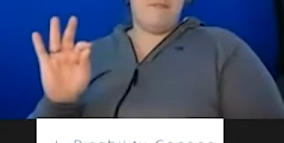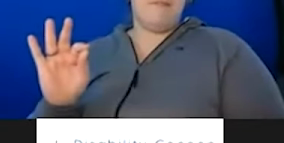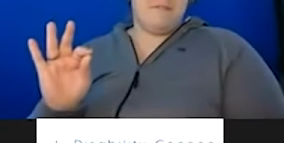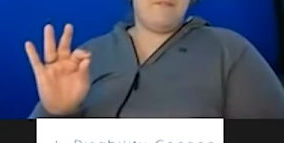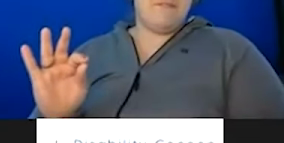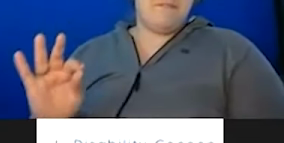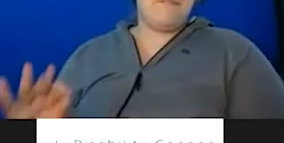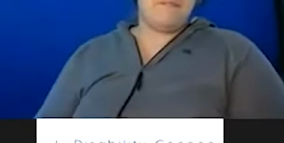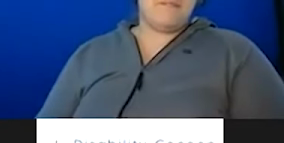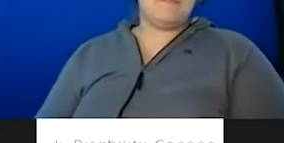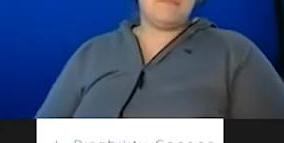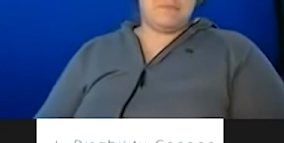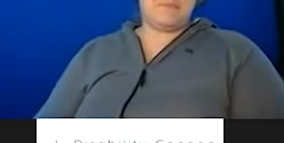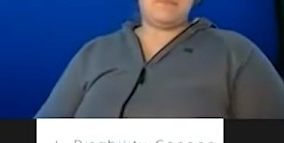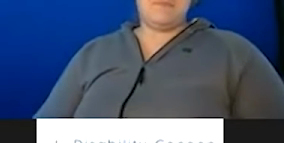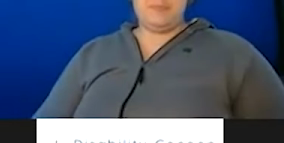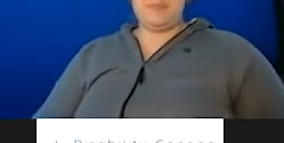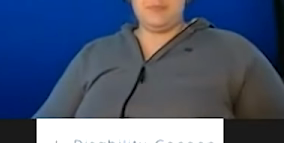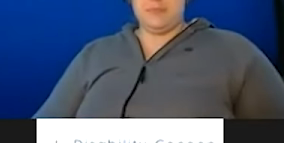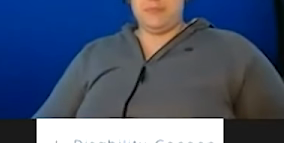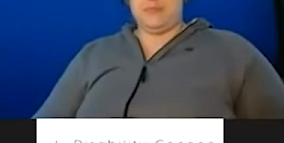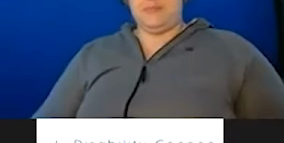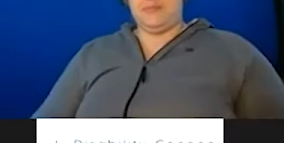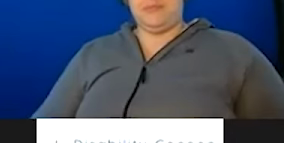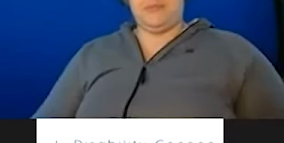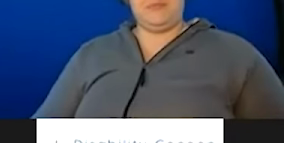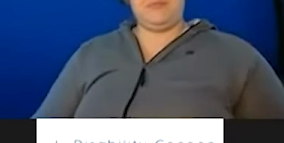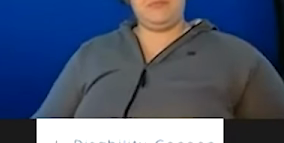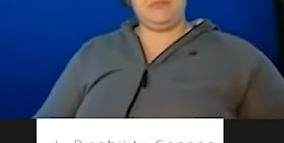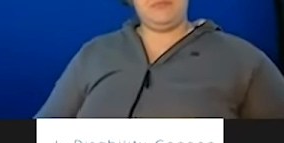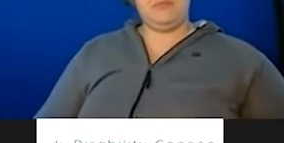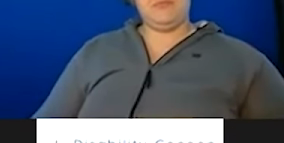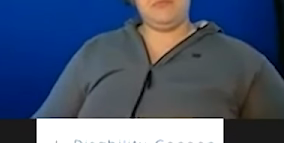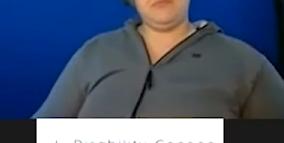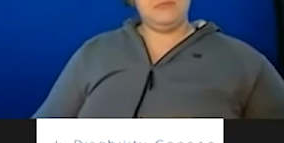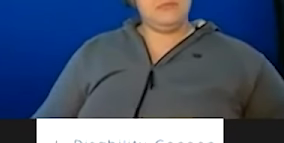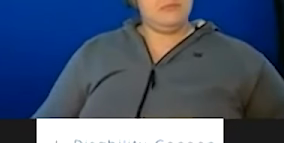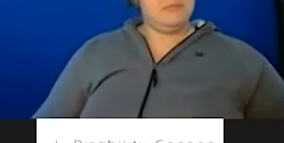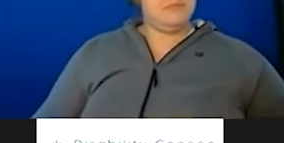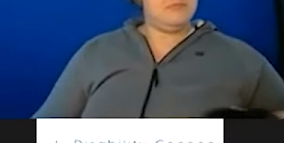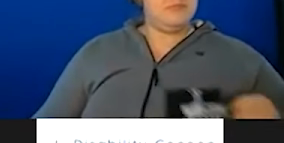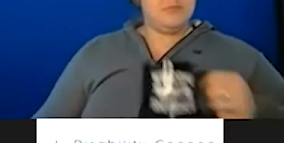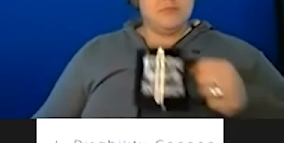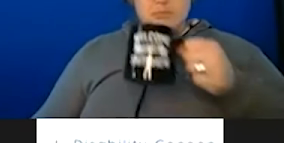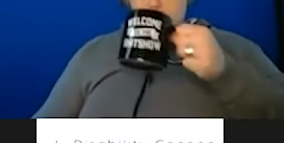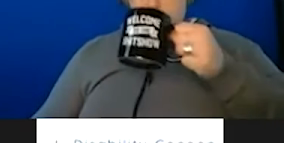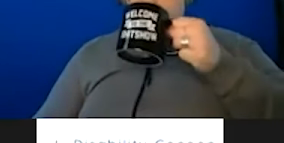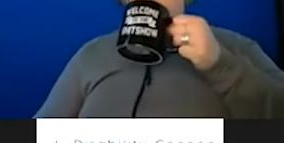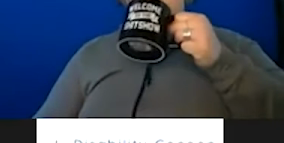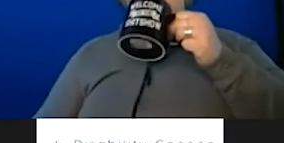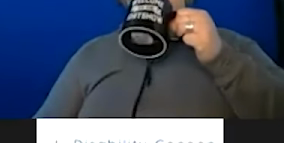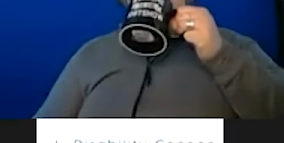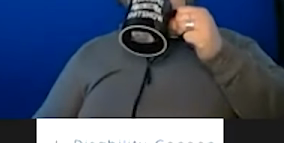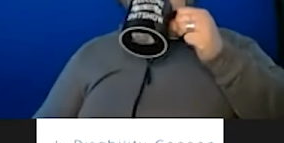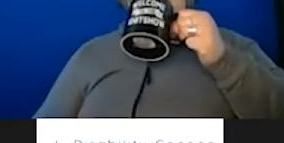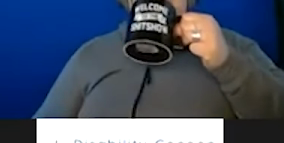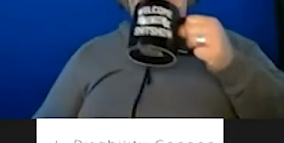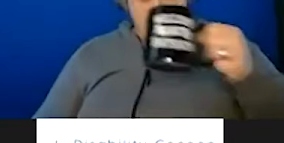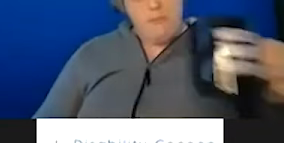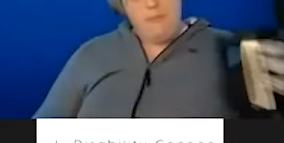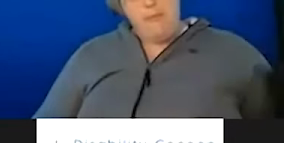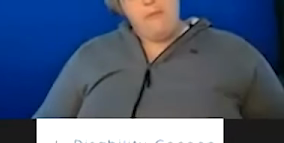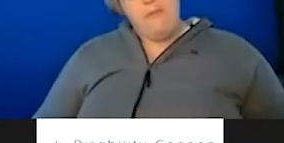looks like. Okay. And so I'm going to tell a little story before we dive in too much here. So not too